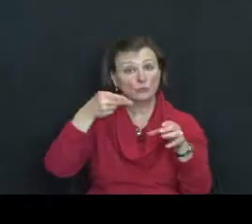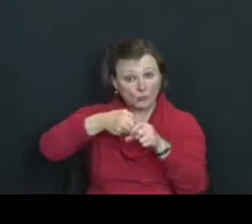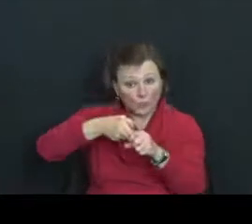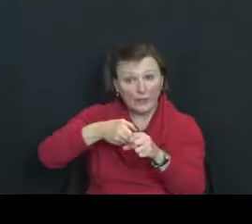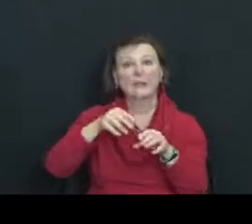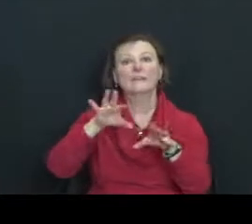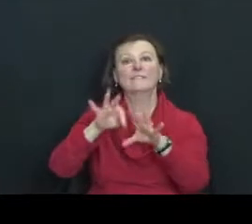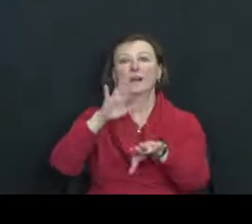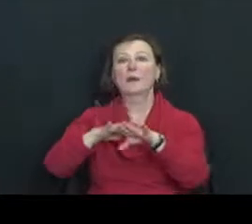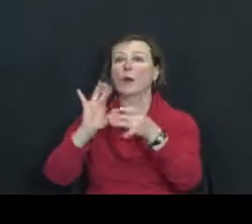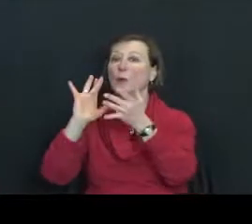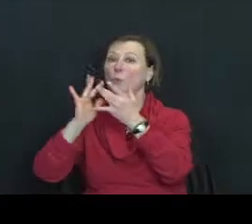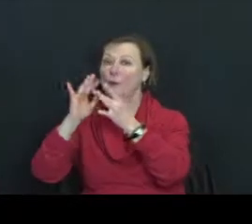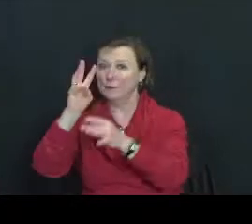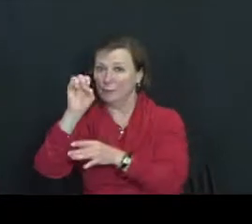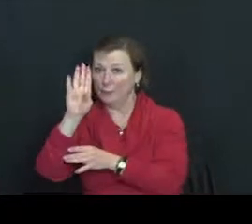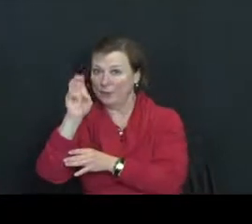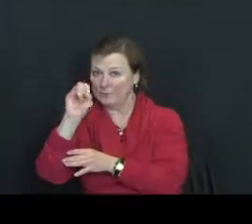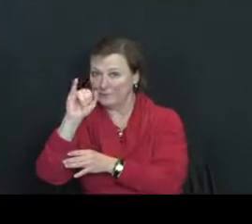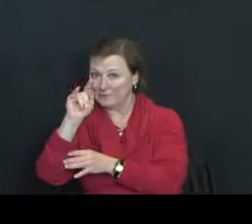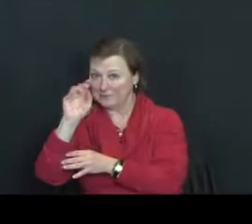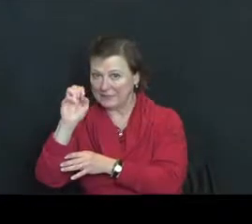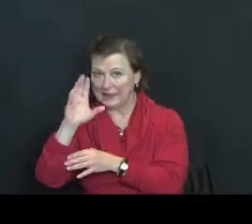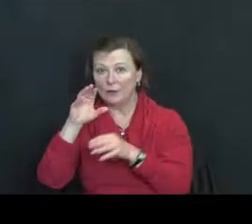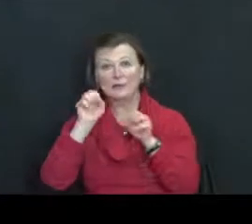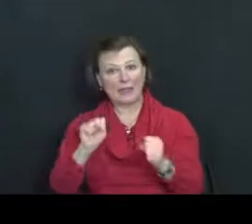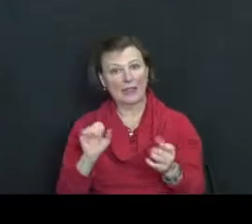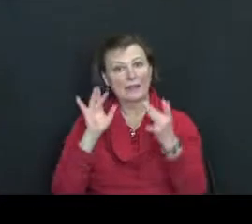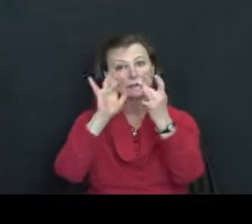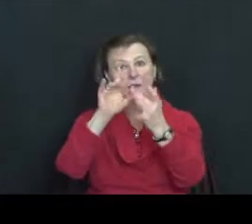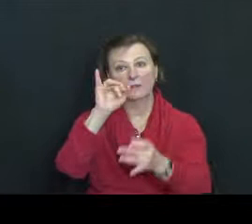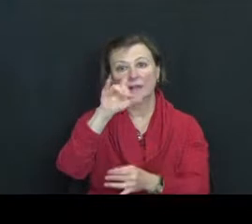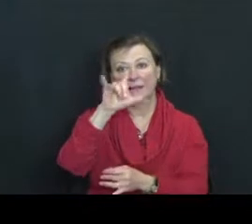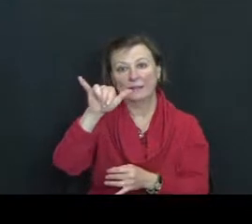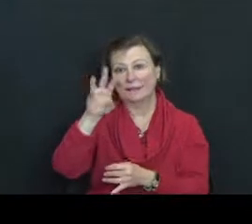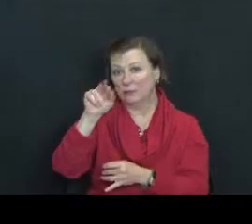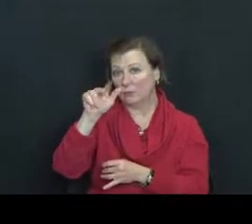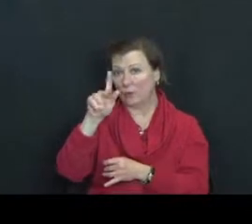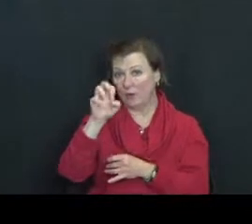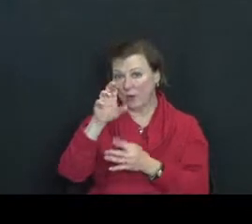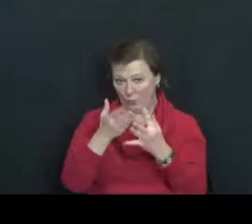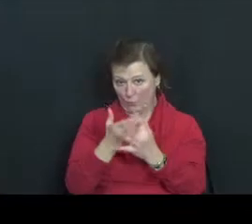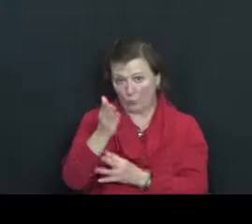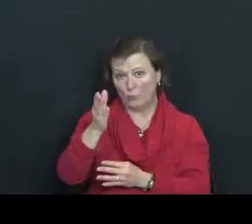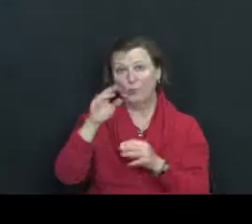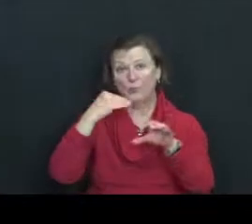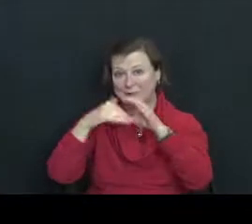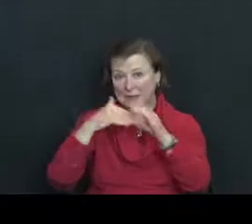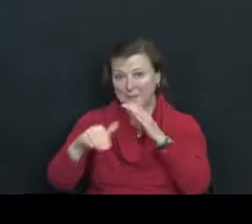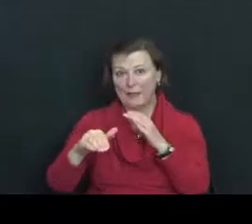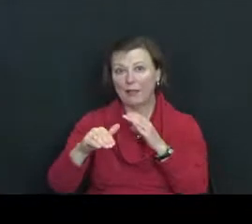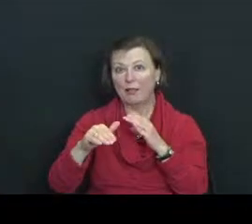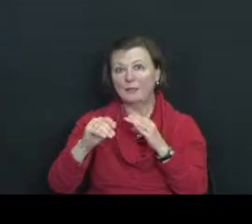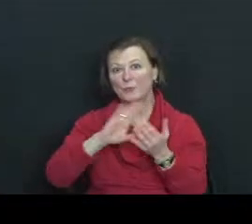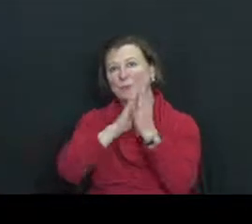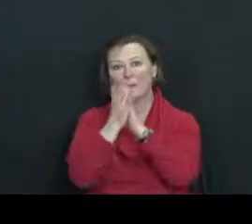on the website, and you may also reach out to Lily Walker via email for more information or to be connected.